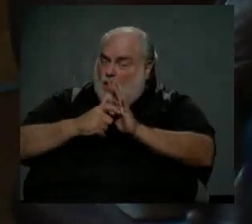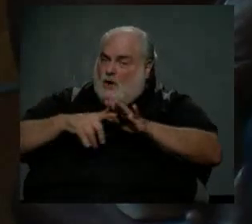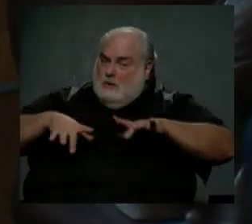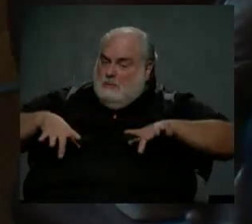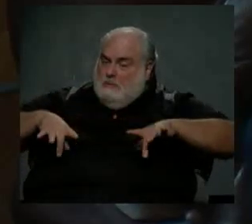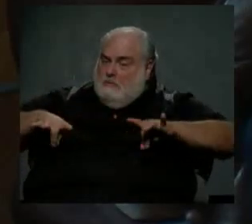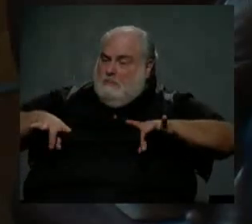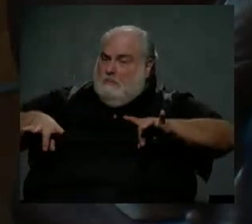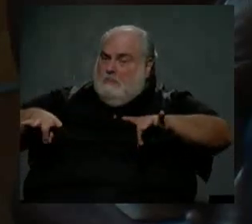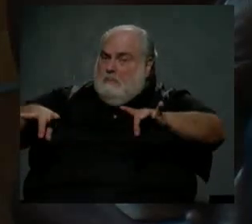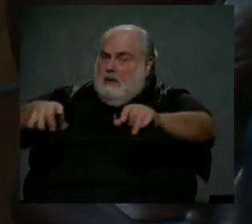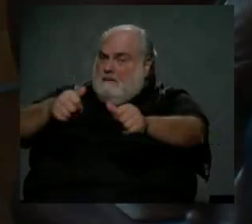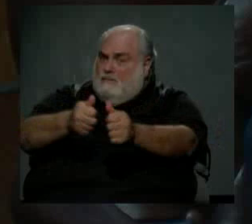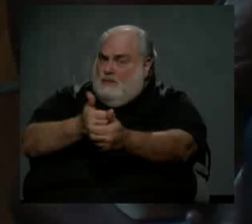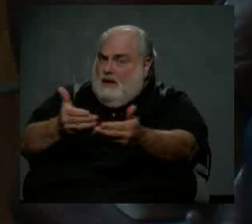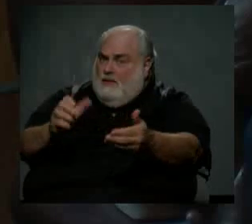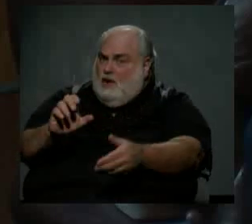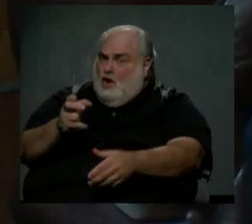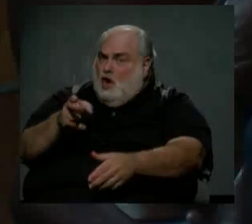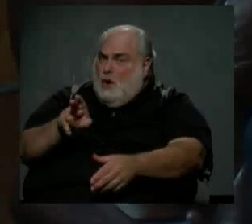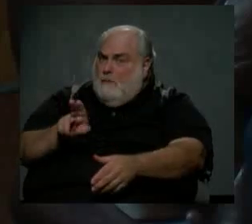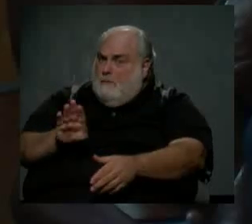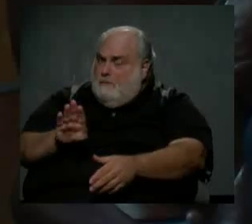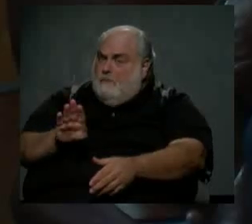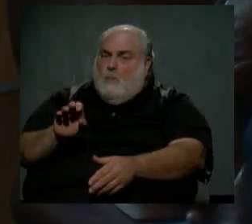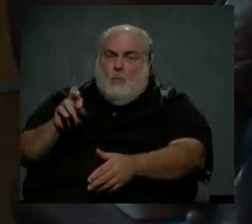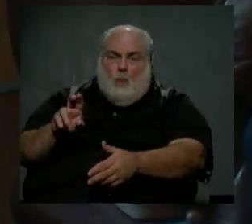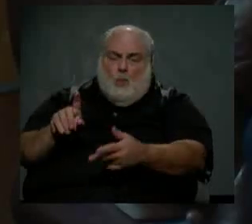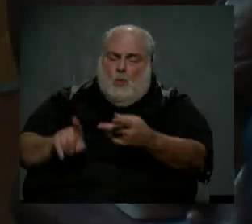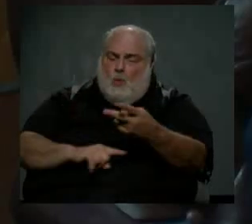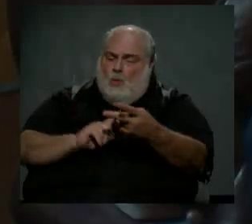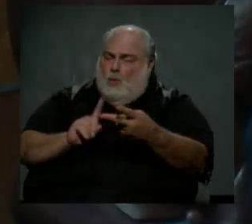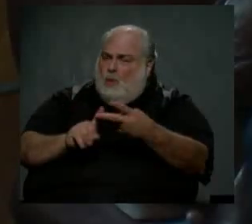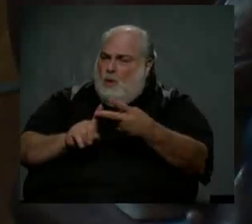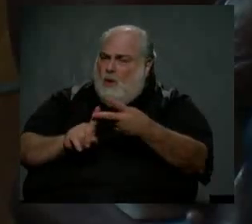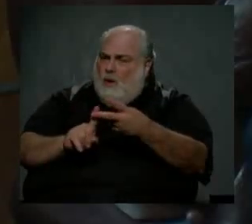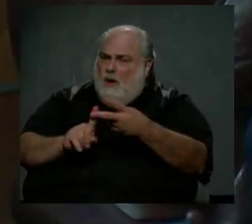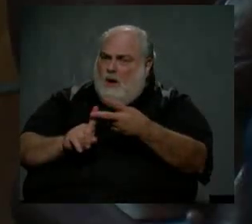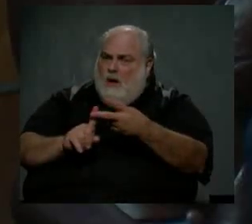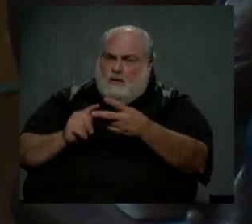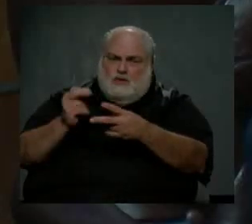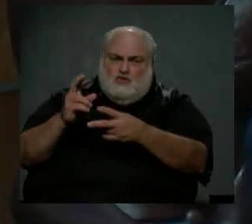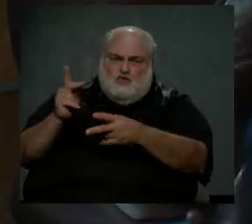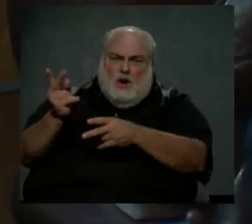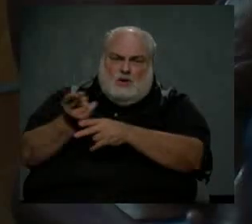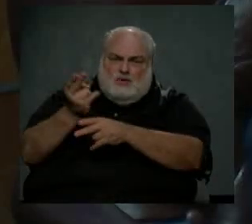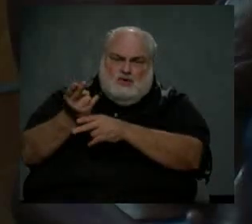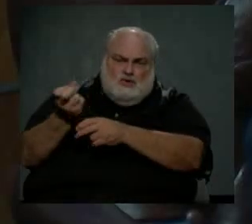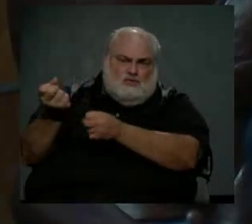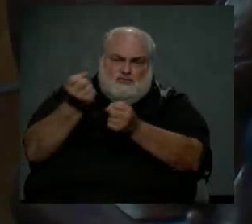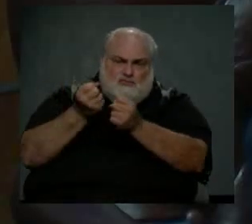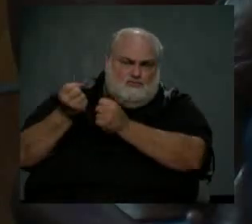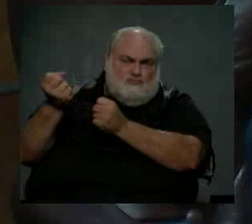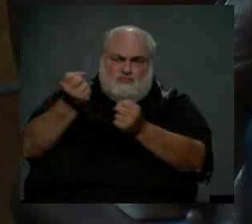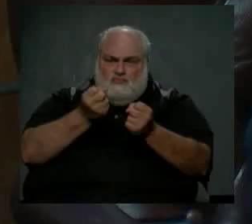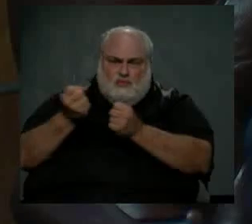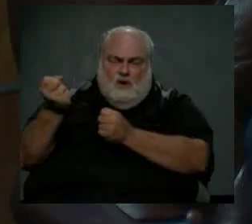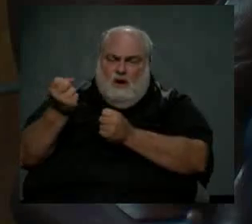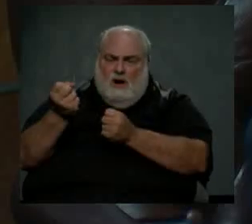up all the stuff on the curb? Are you looking at trucks? Are you looking at